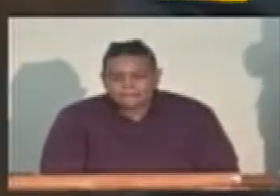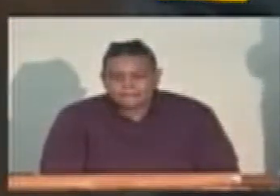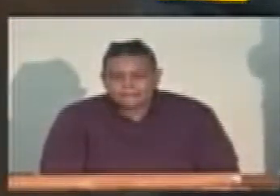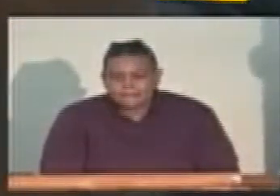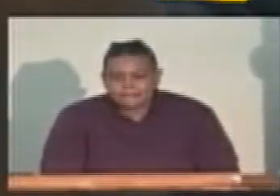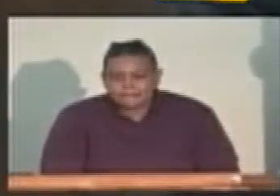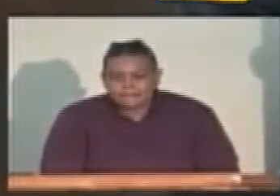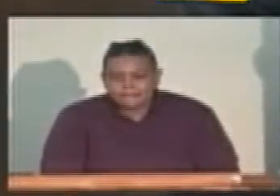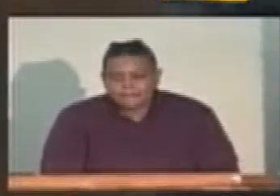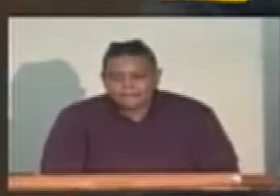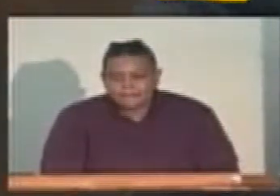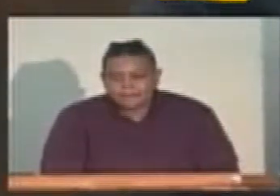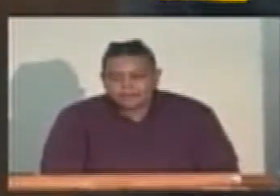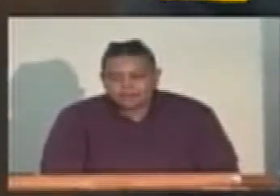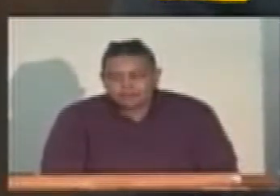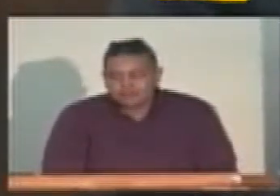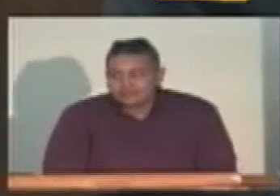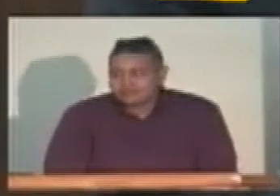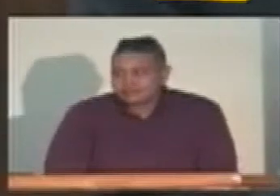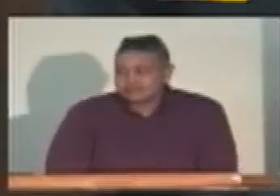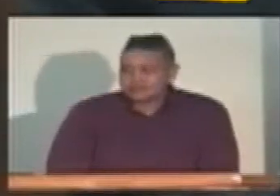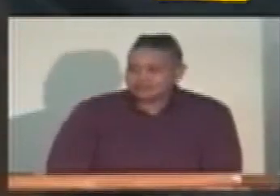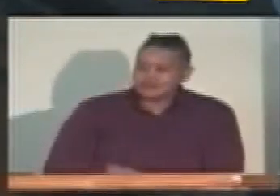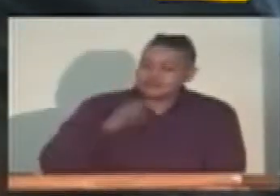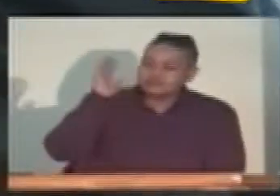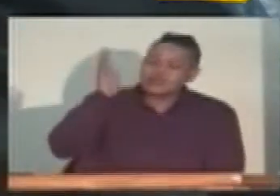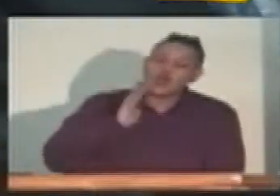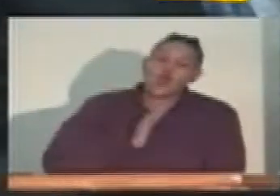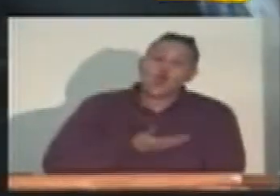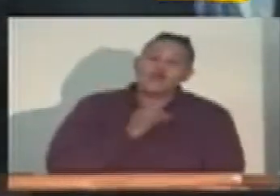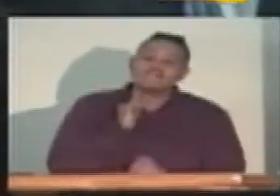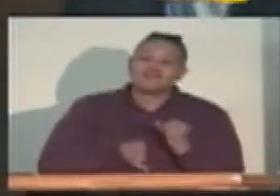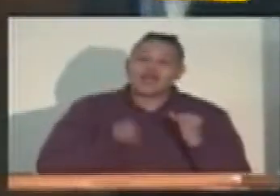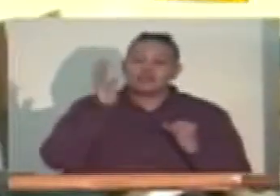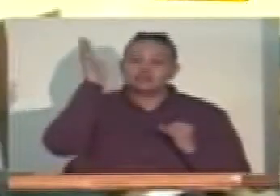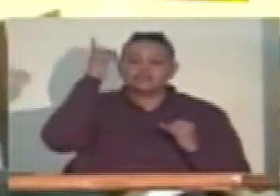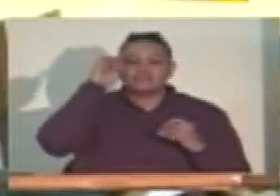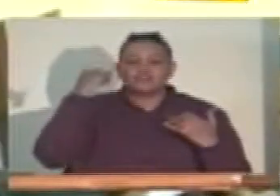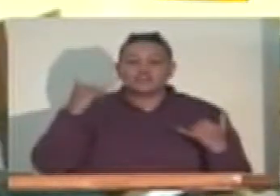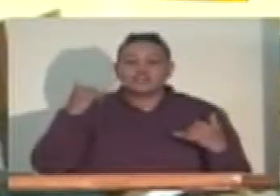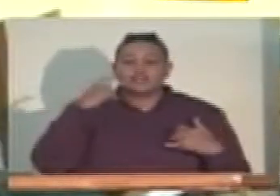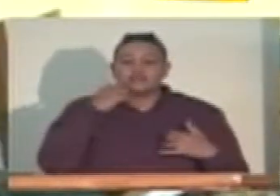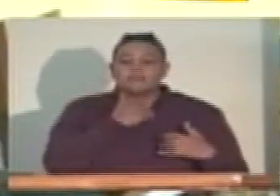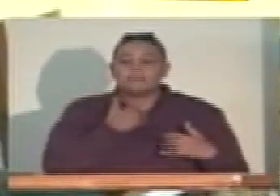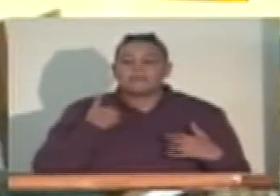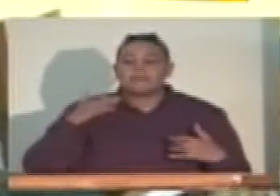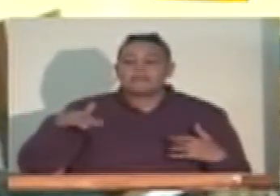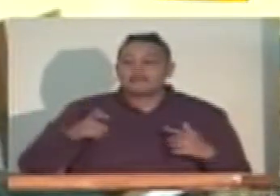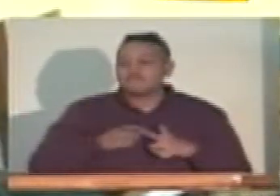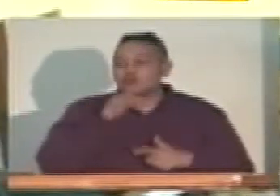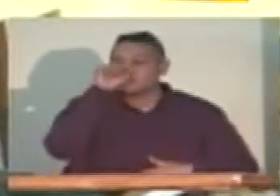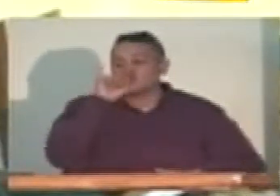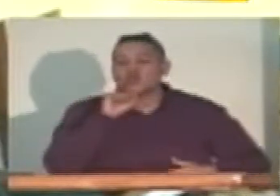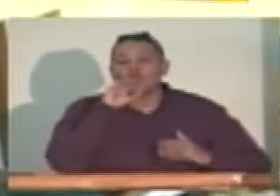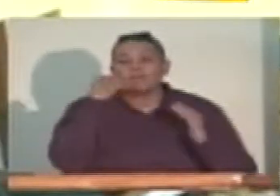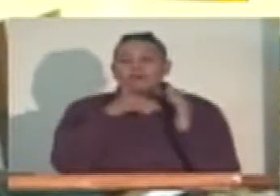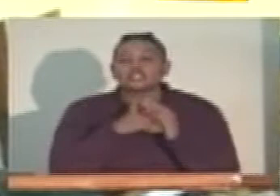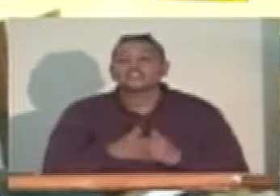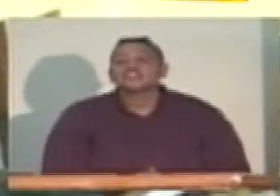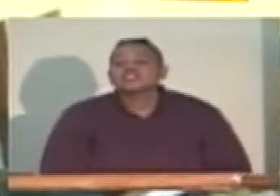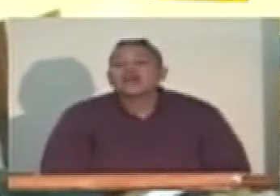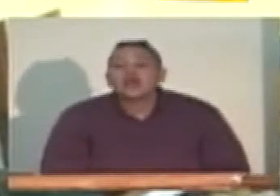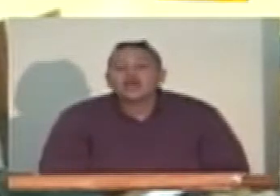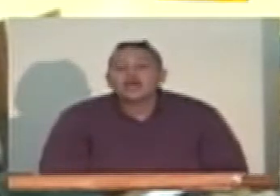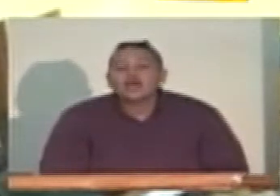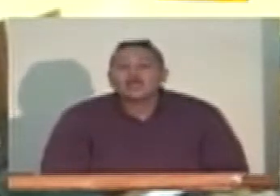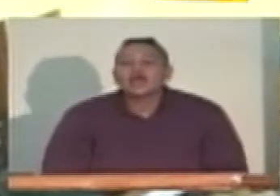Mr. Speaker, our final presenter for the day will be the Member of Parliament from Southern Manchester.